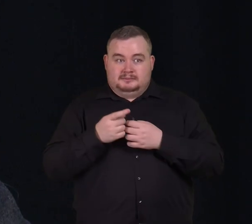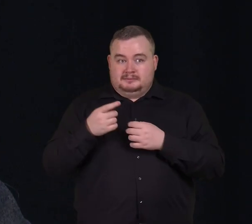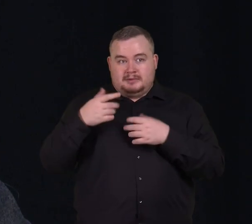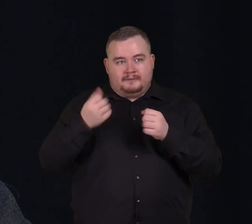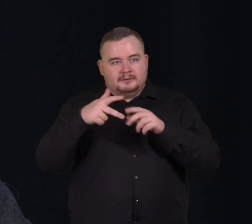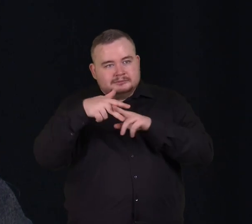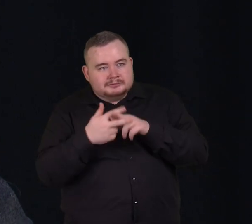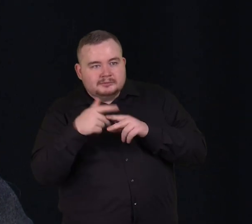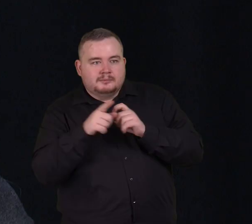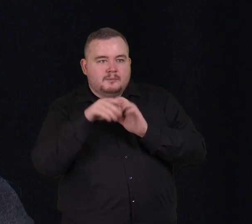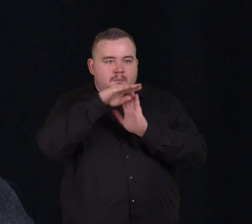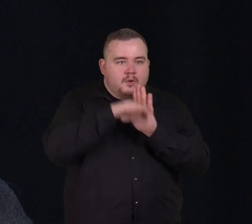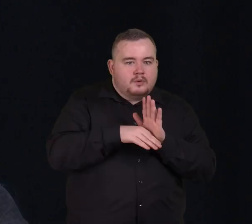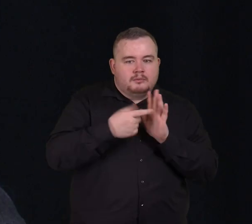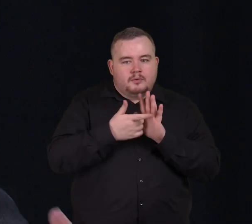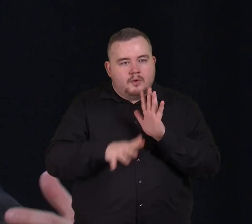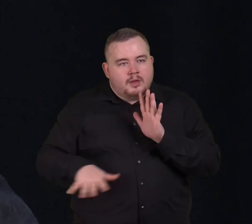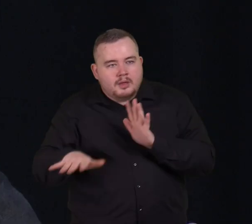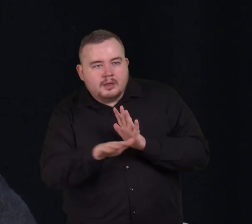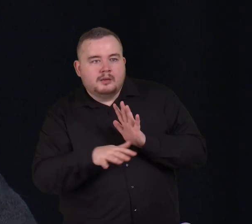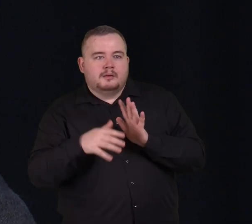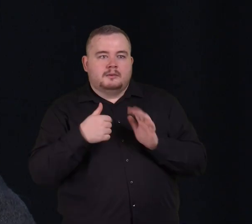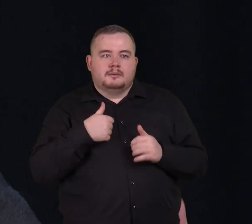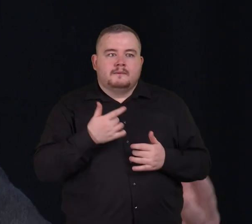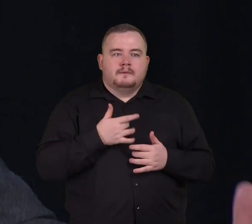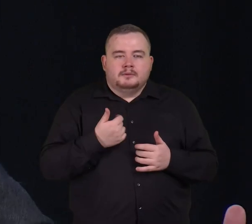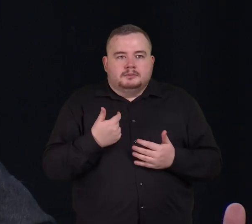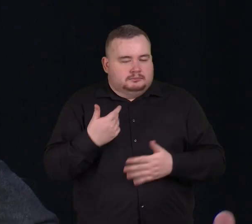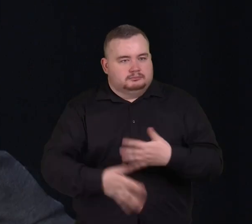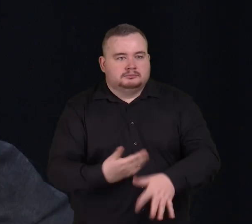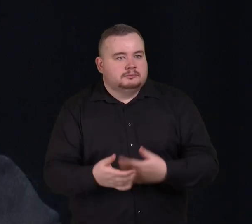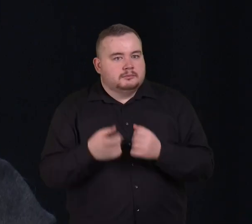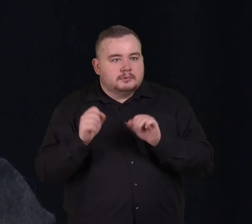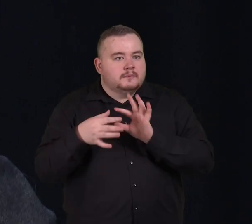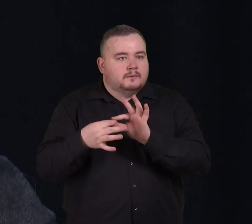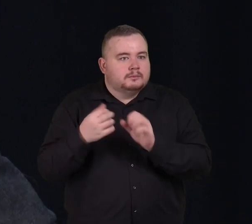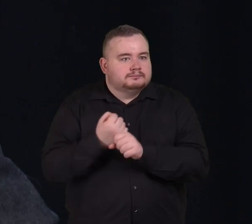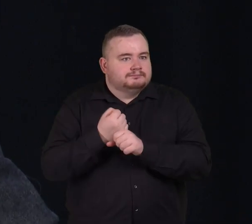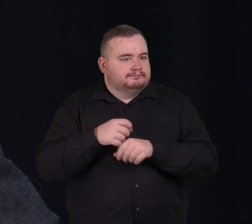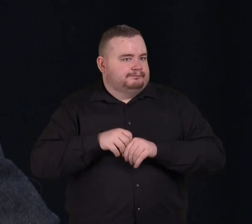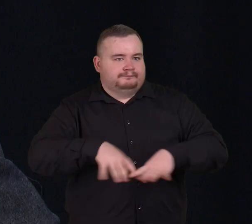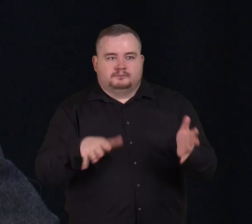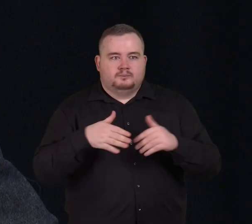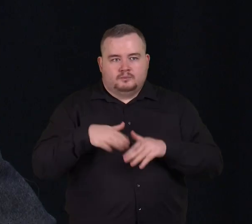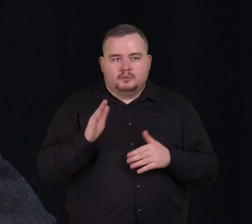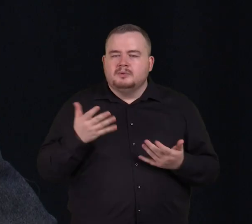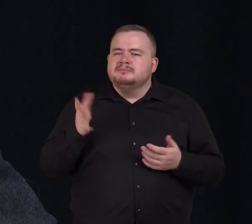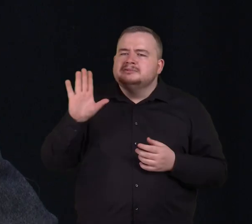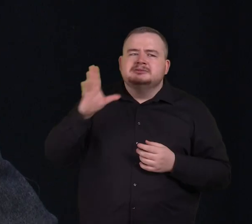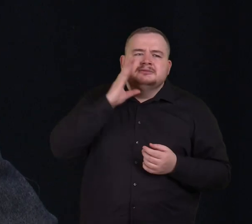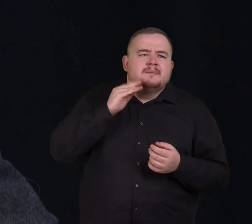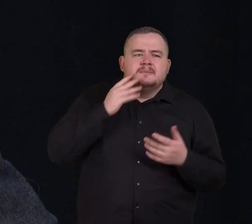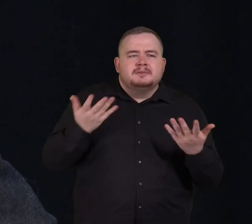fact that we started programming instruments at local levels? So what have been